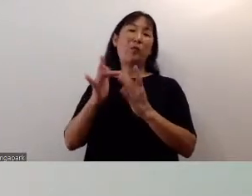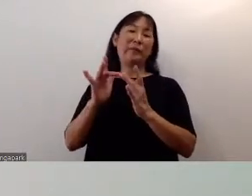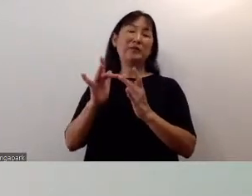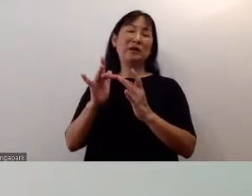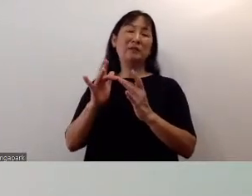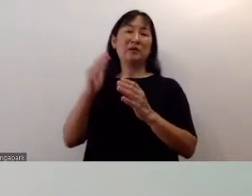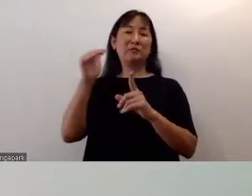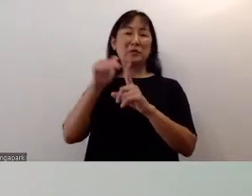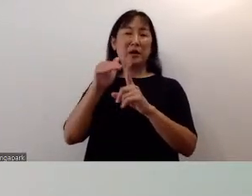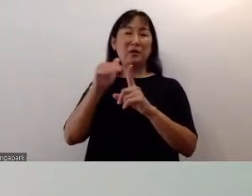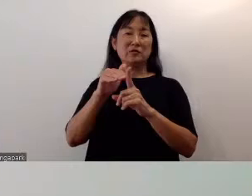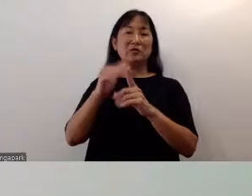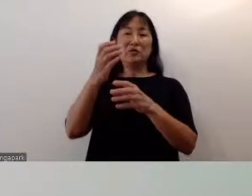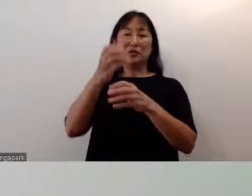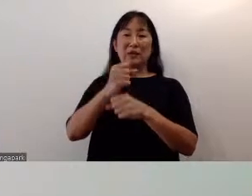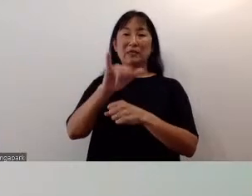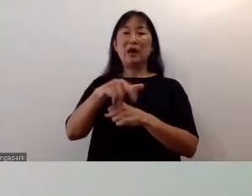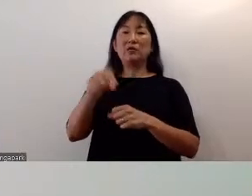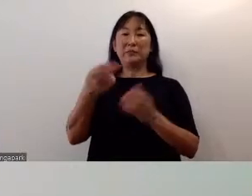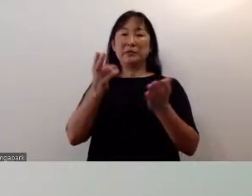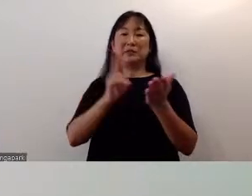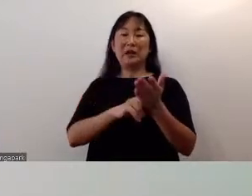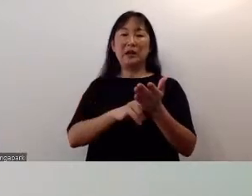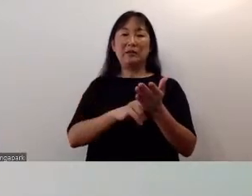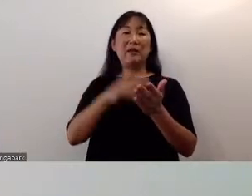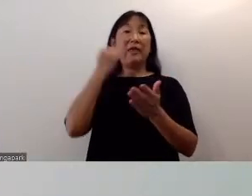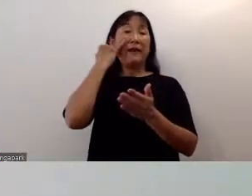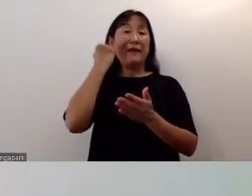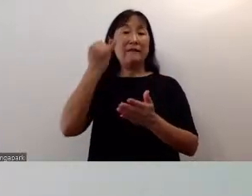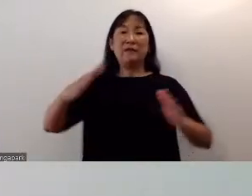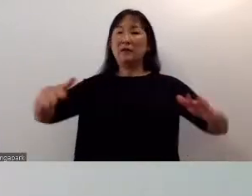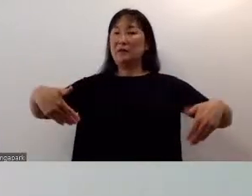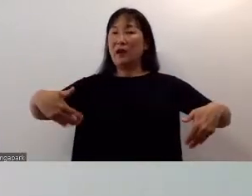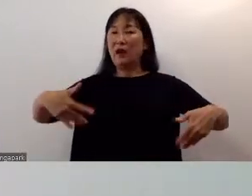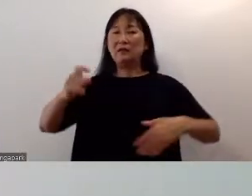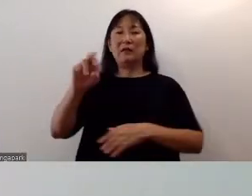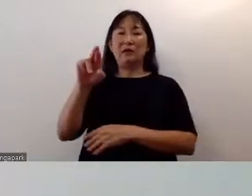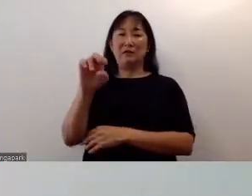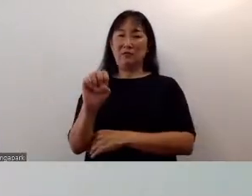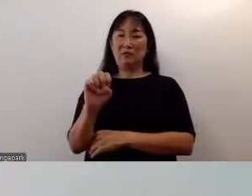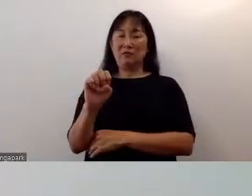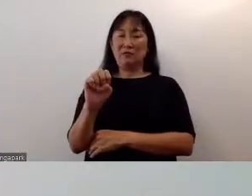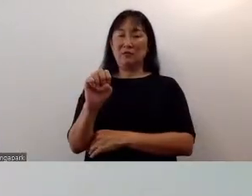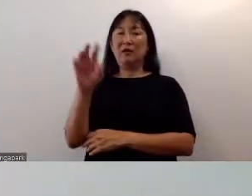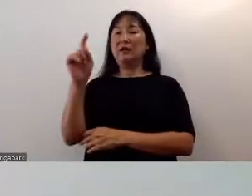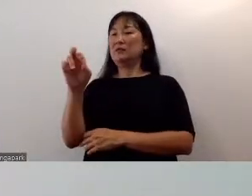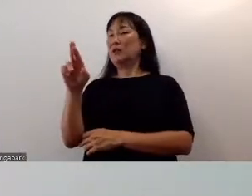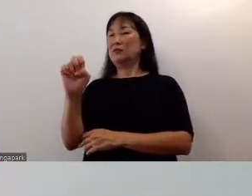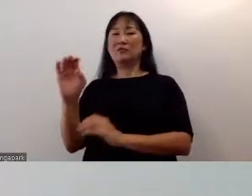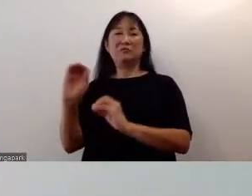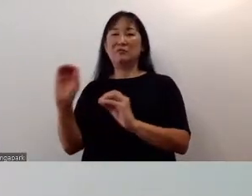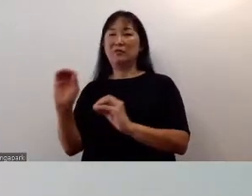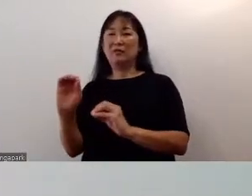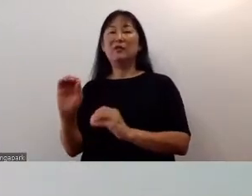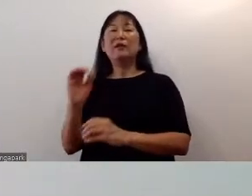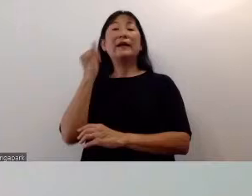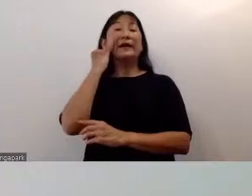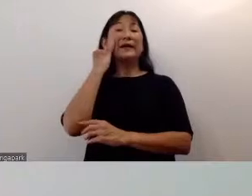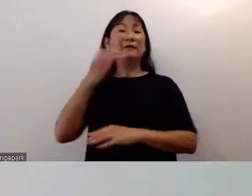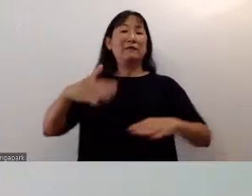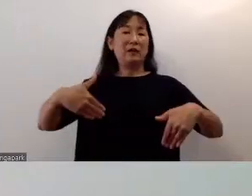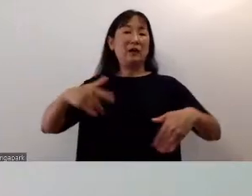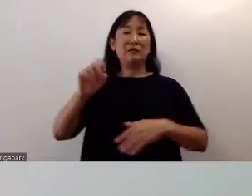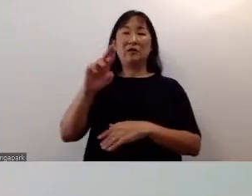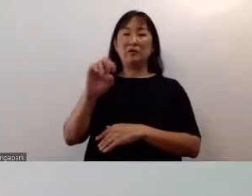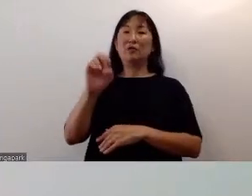reminding folks that once they get that, they do need to sign it and return it as quickly as possible so that they can do all the necessary processing so you don't have any delays